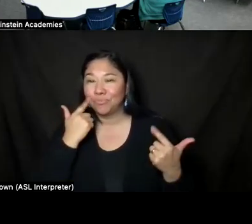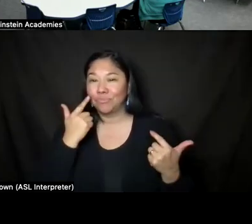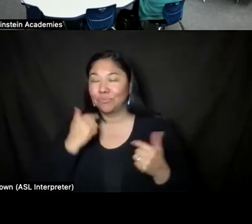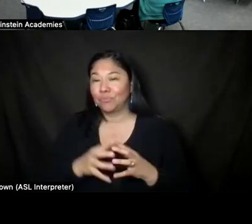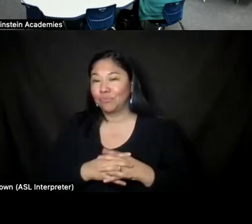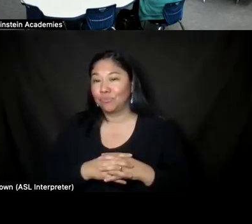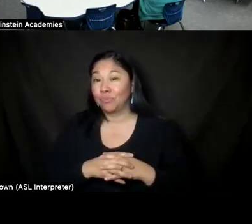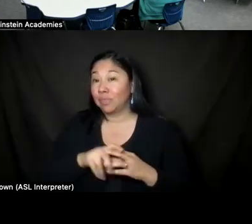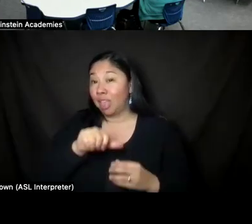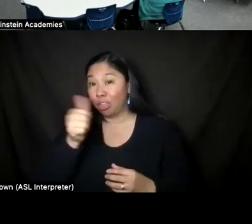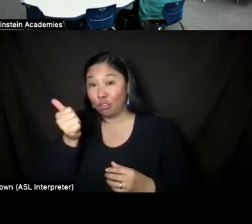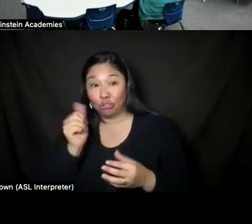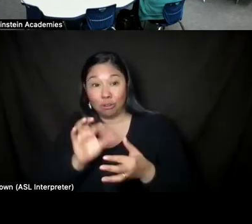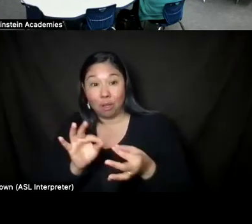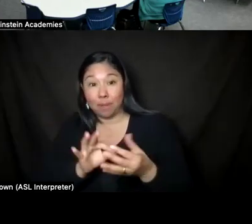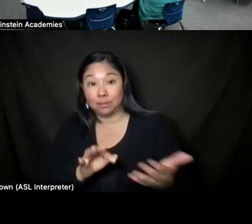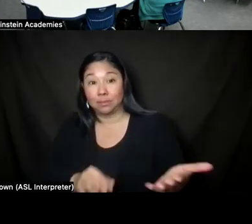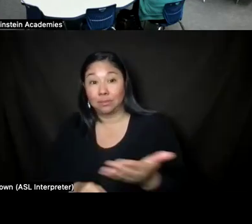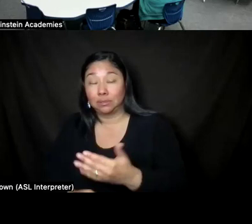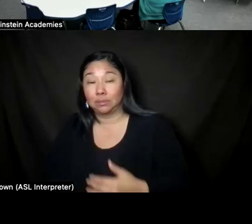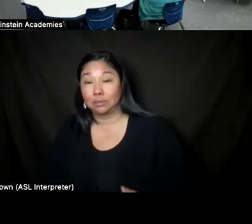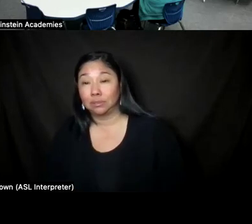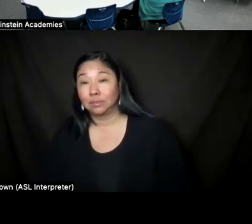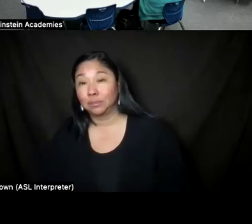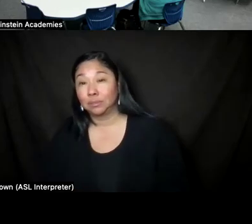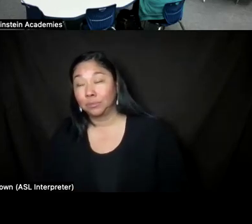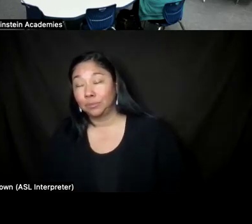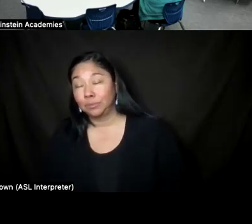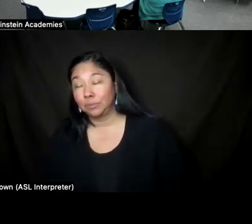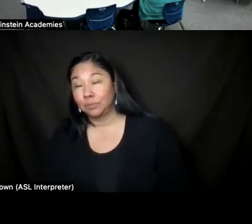Anybody else have any questions? Anything we can help